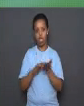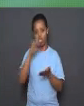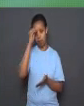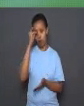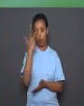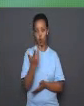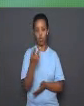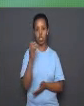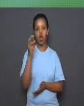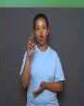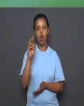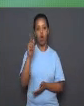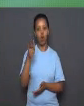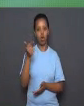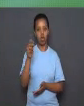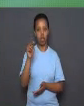3 organelles: